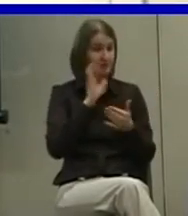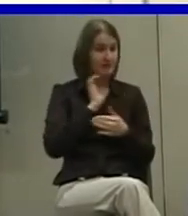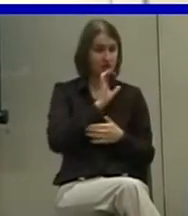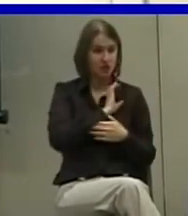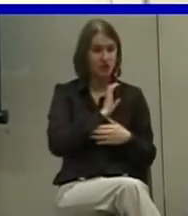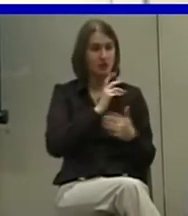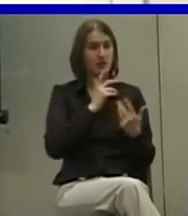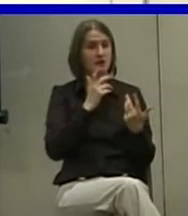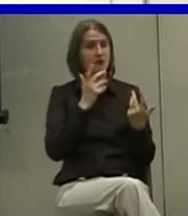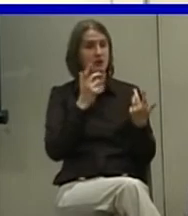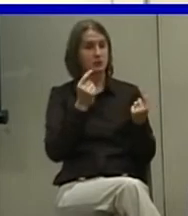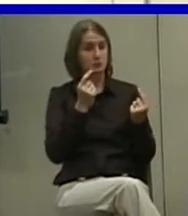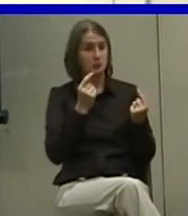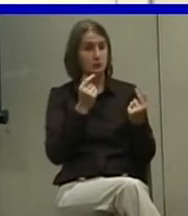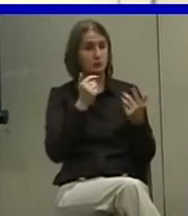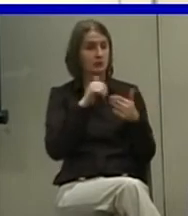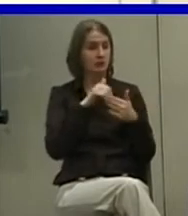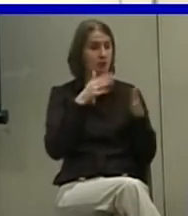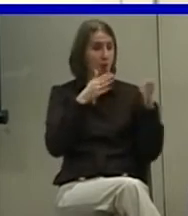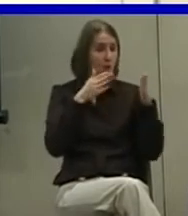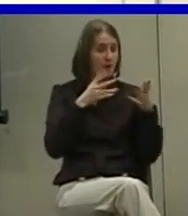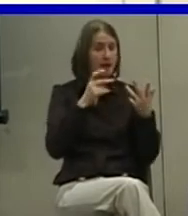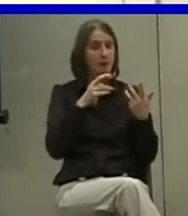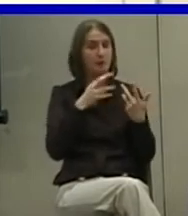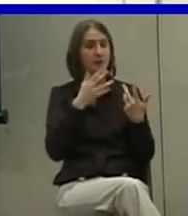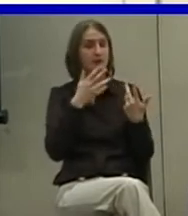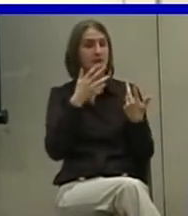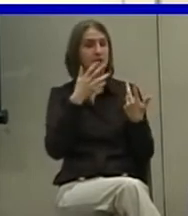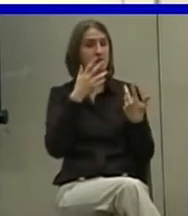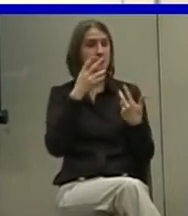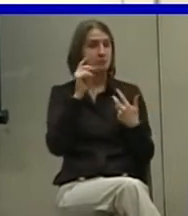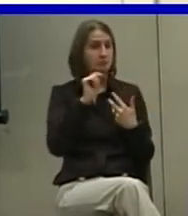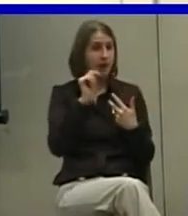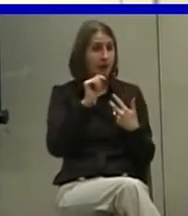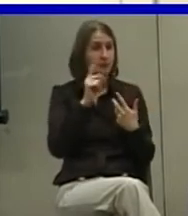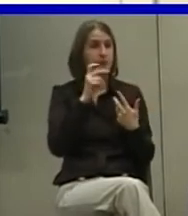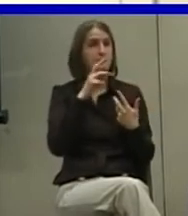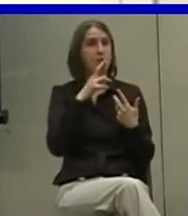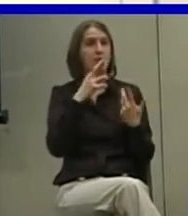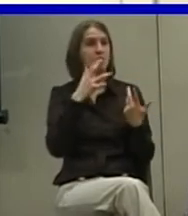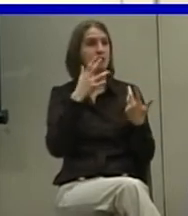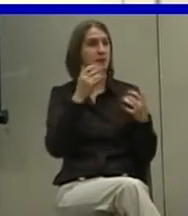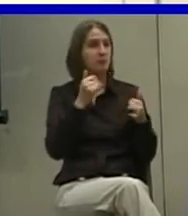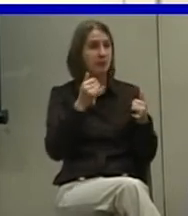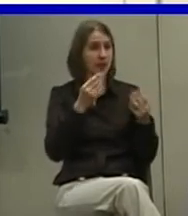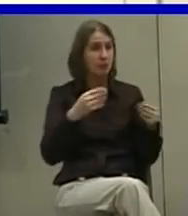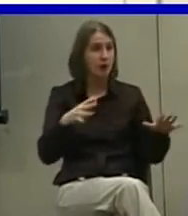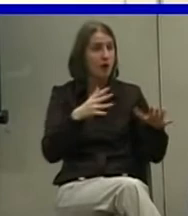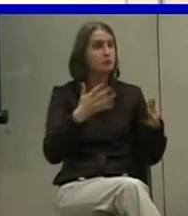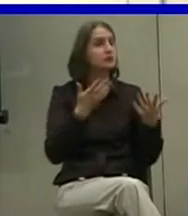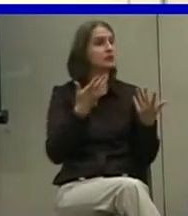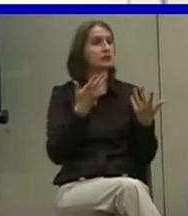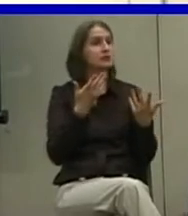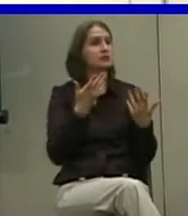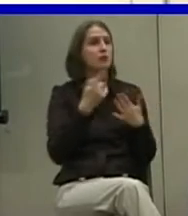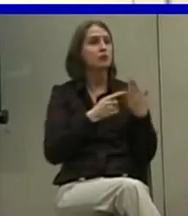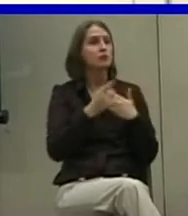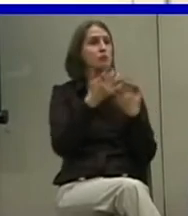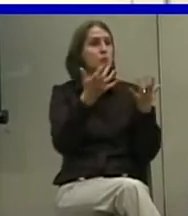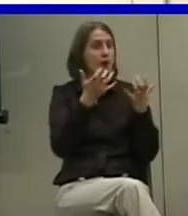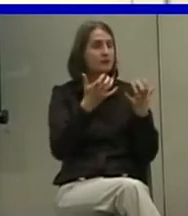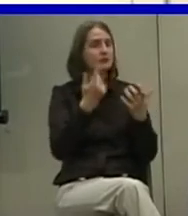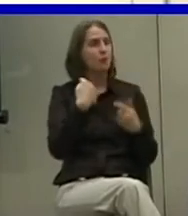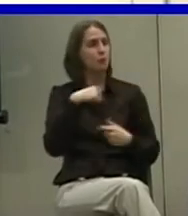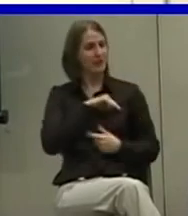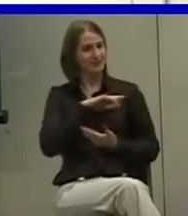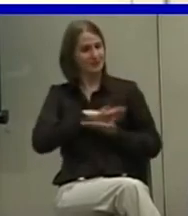hallway, in the restroom, on the playground, at the lockers? Then what do we as a